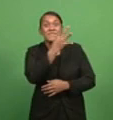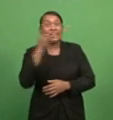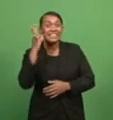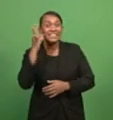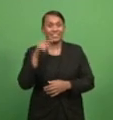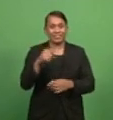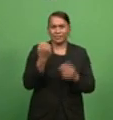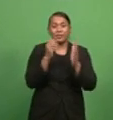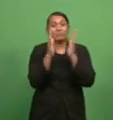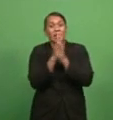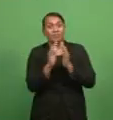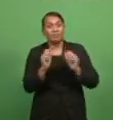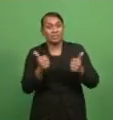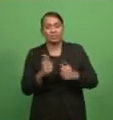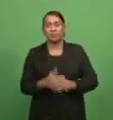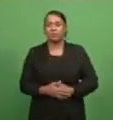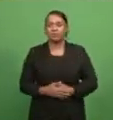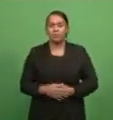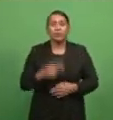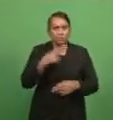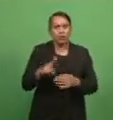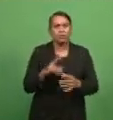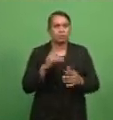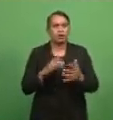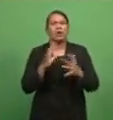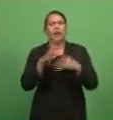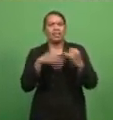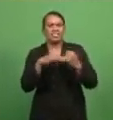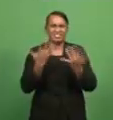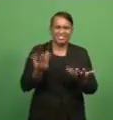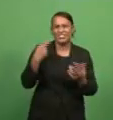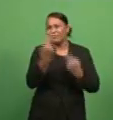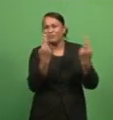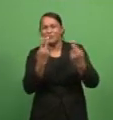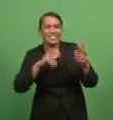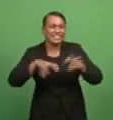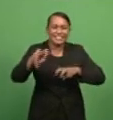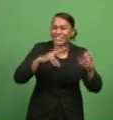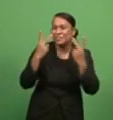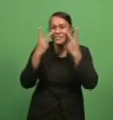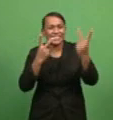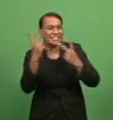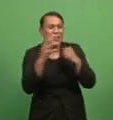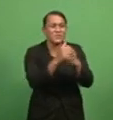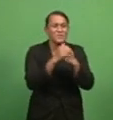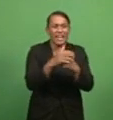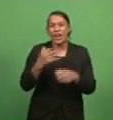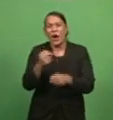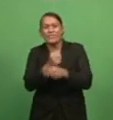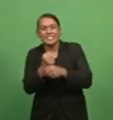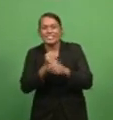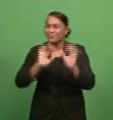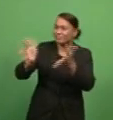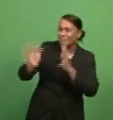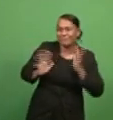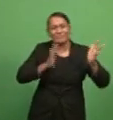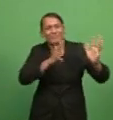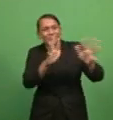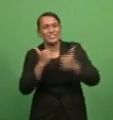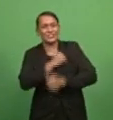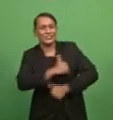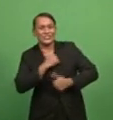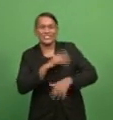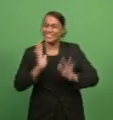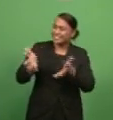last one, the Taraweeh, and then you hang out with your mates, you go down for coffee, you go to friend's place, chill for a bit before you head home.